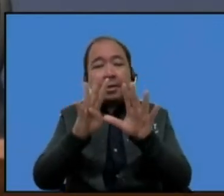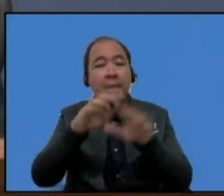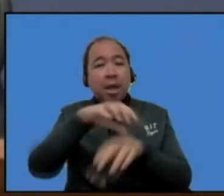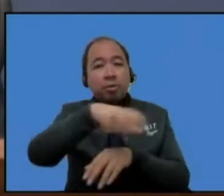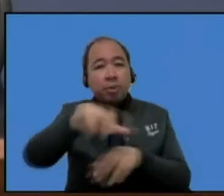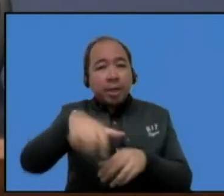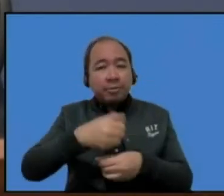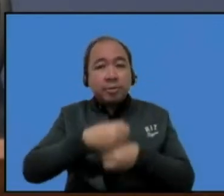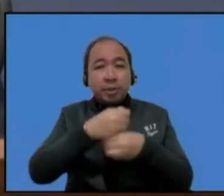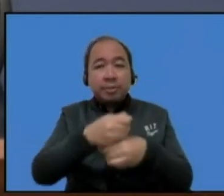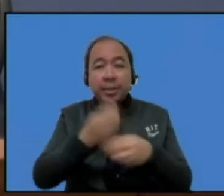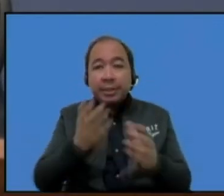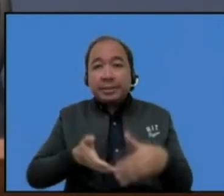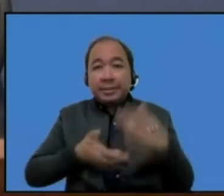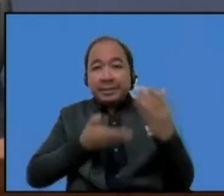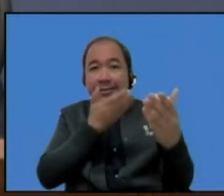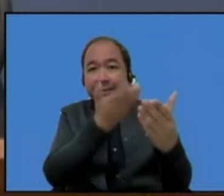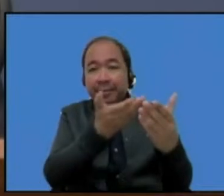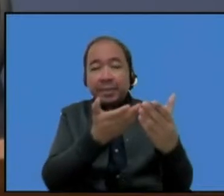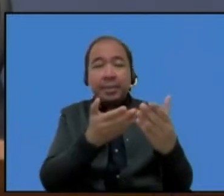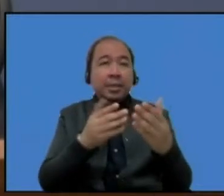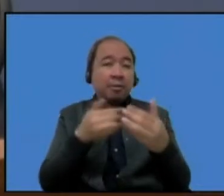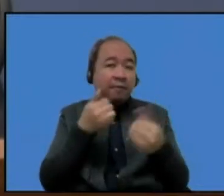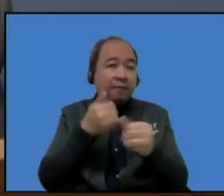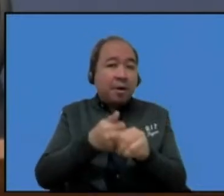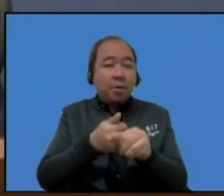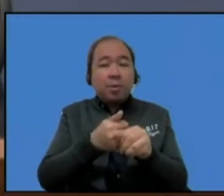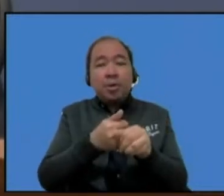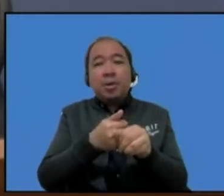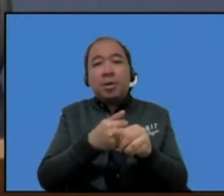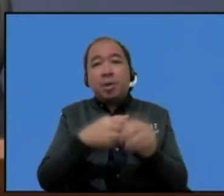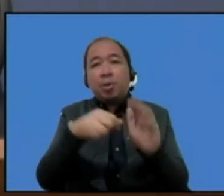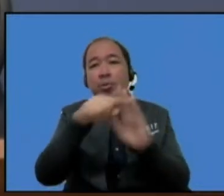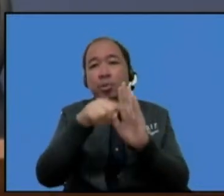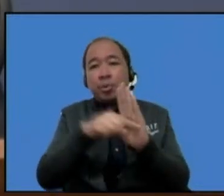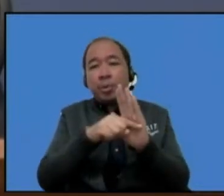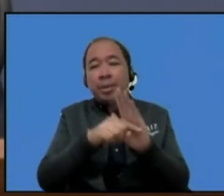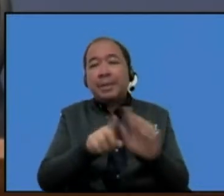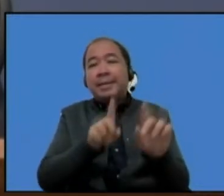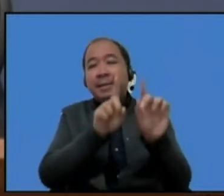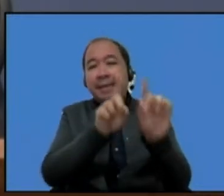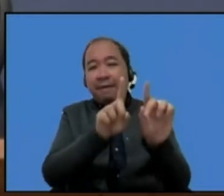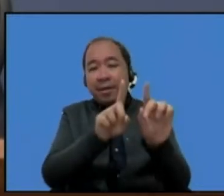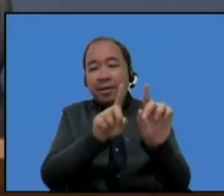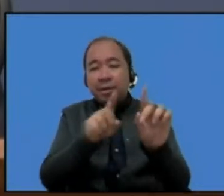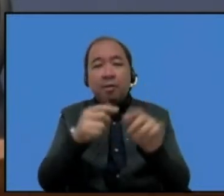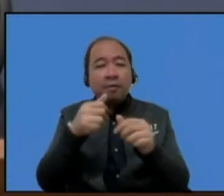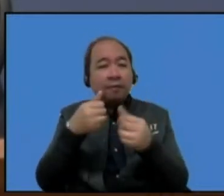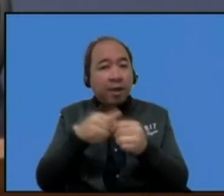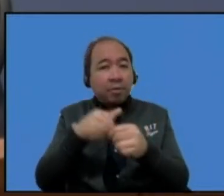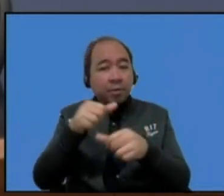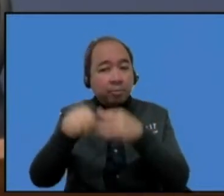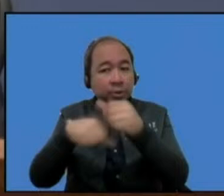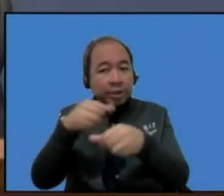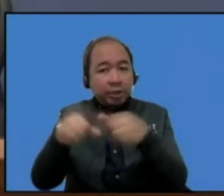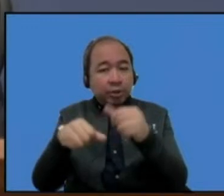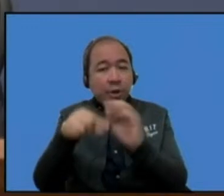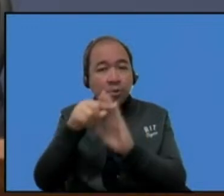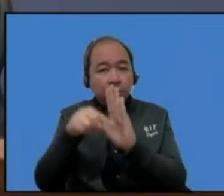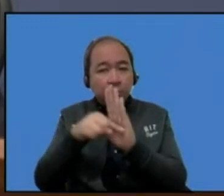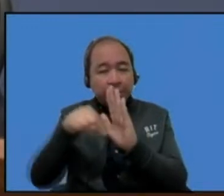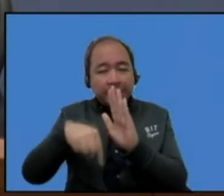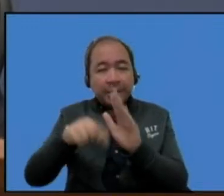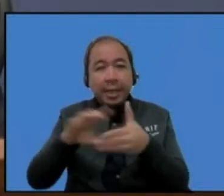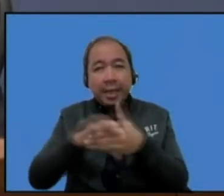the accordance with Rule 11 of the Rules of Procedure of the Commission and found